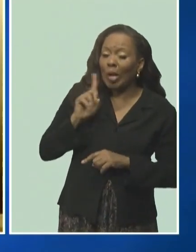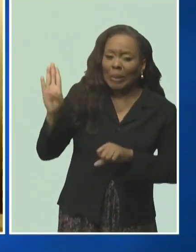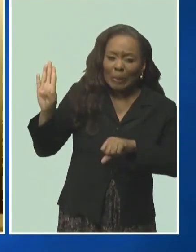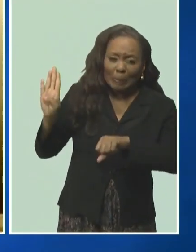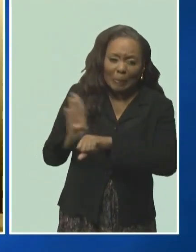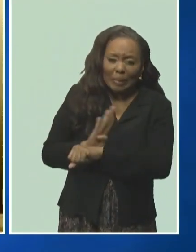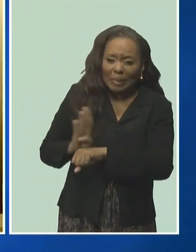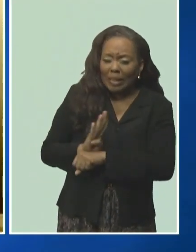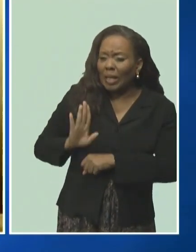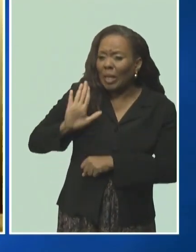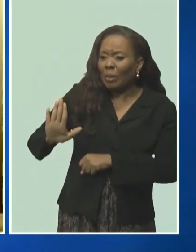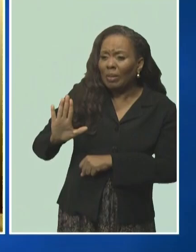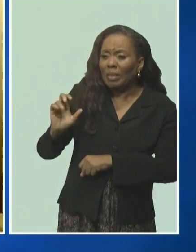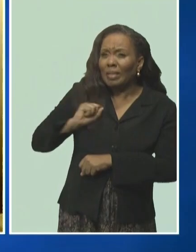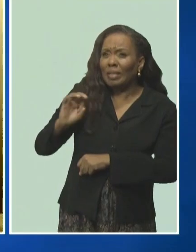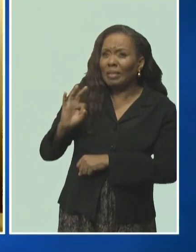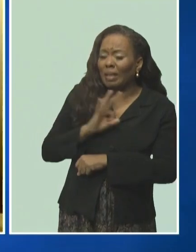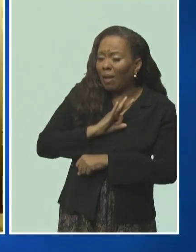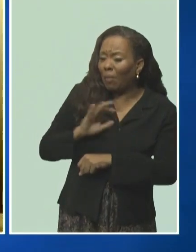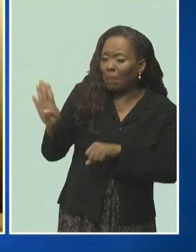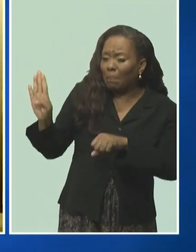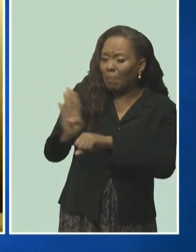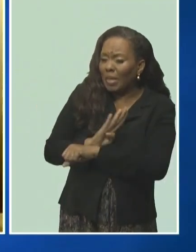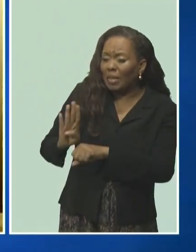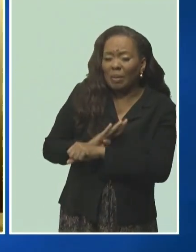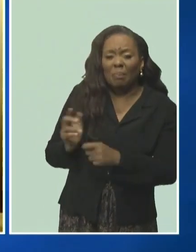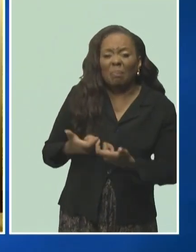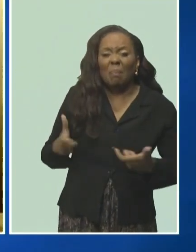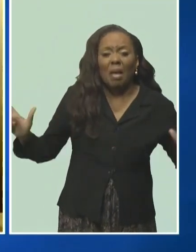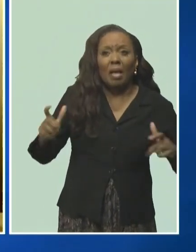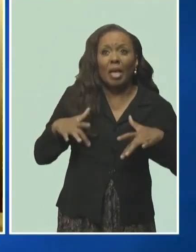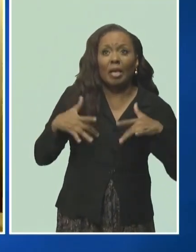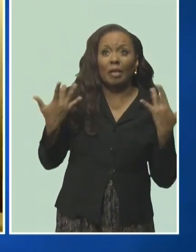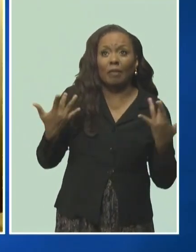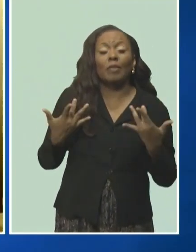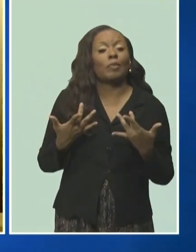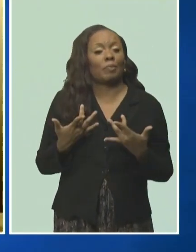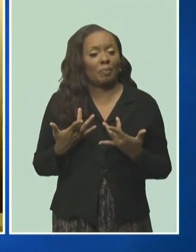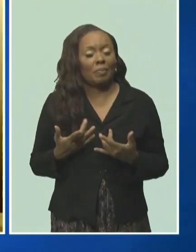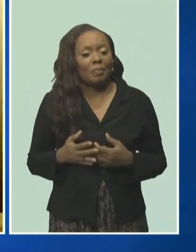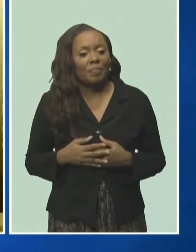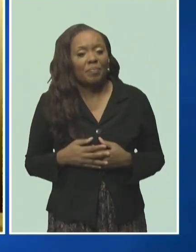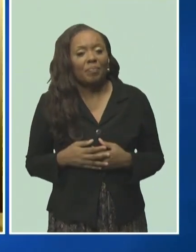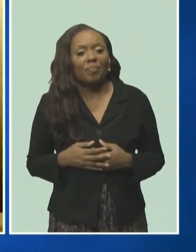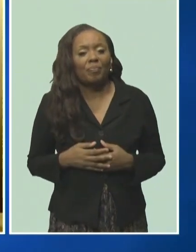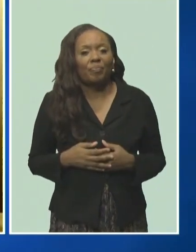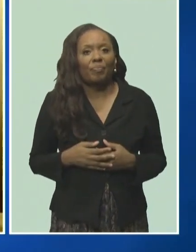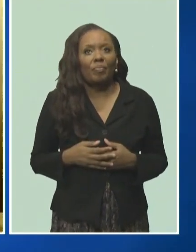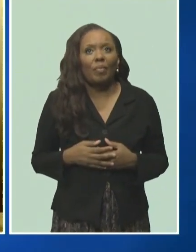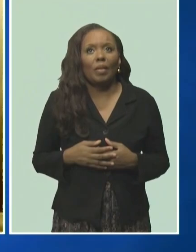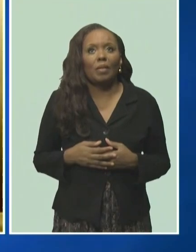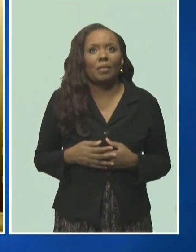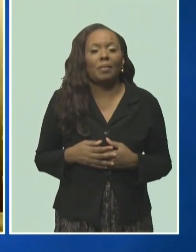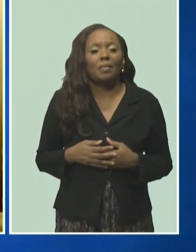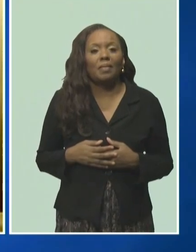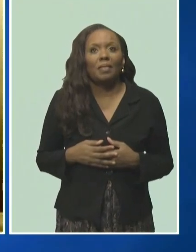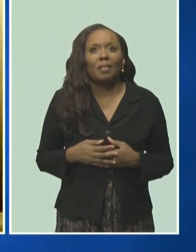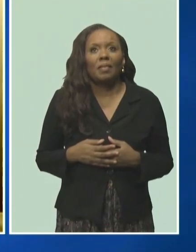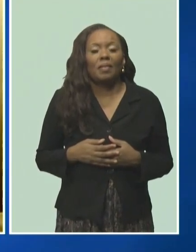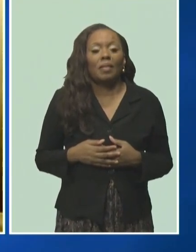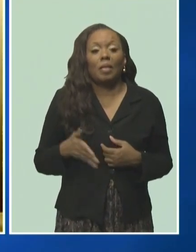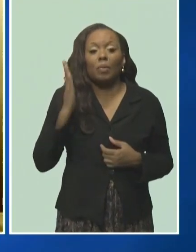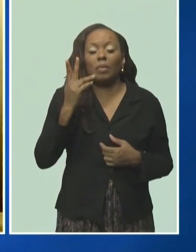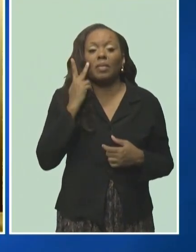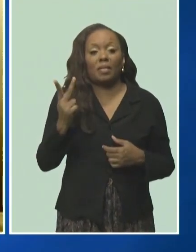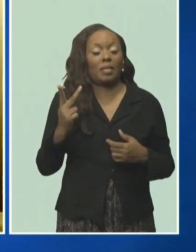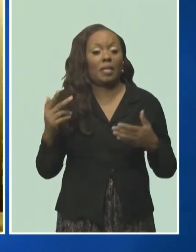busy preparing for what is going to be a major event in this city. We are going to see a new